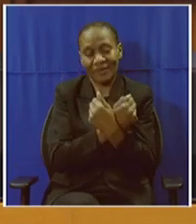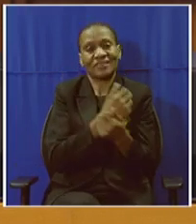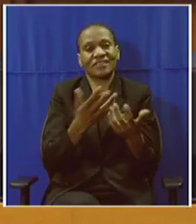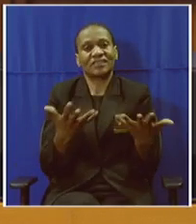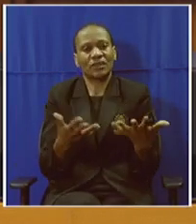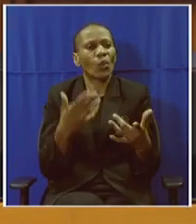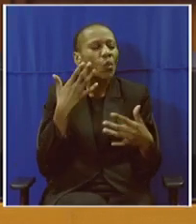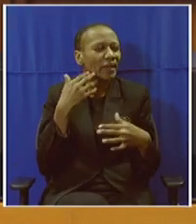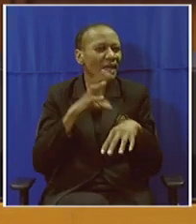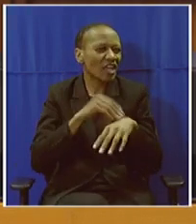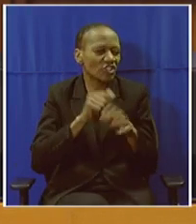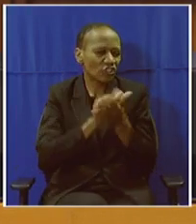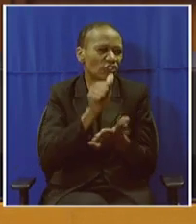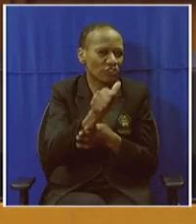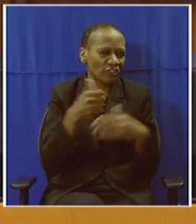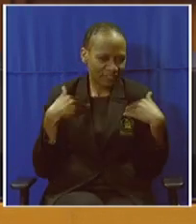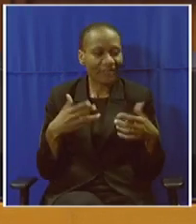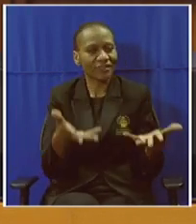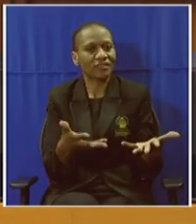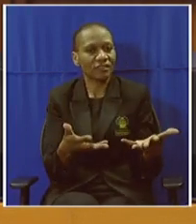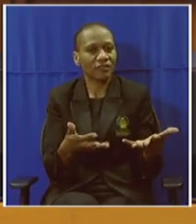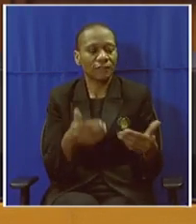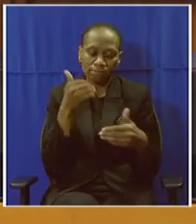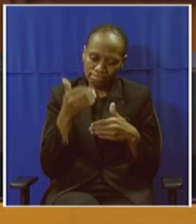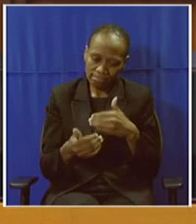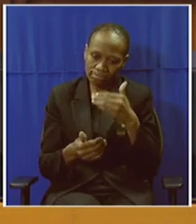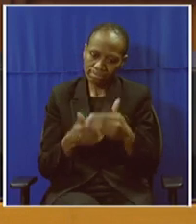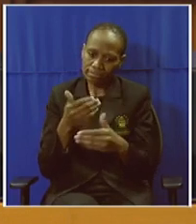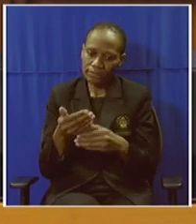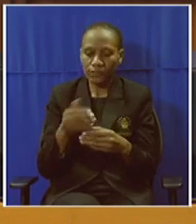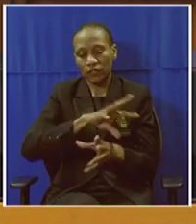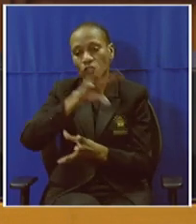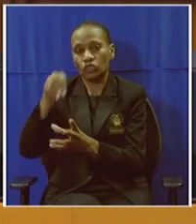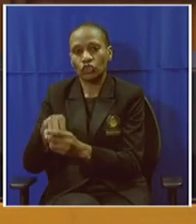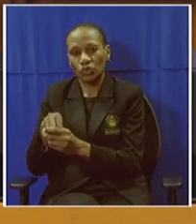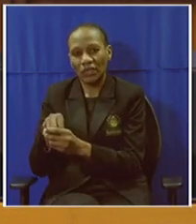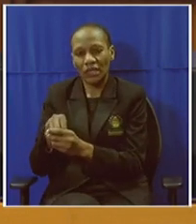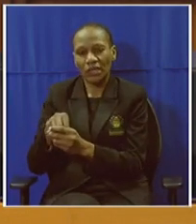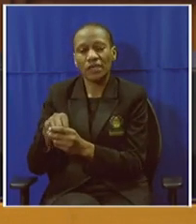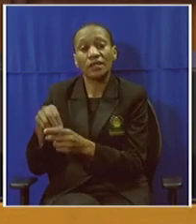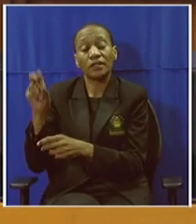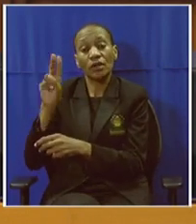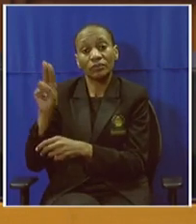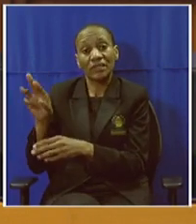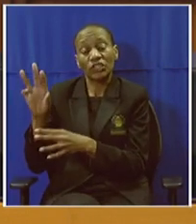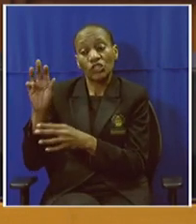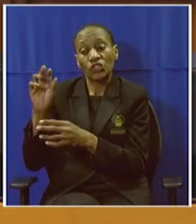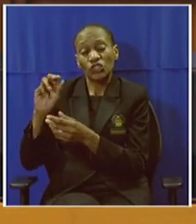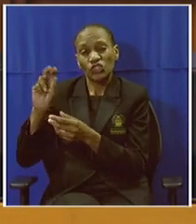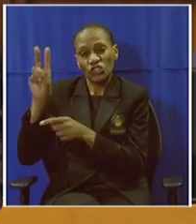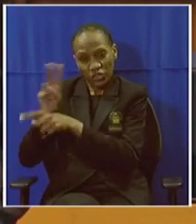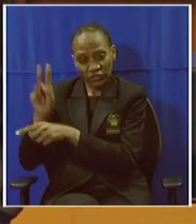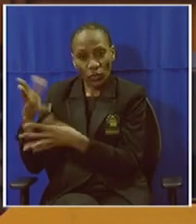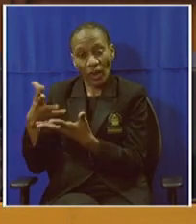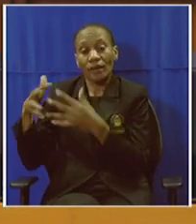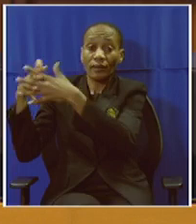who recruited him when he was 16 years old, and also played for Atlanta Chiefs in the United States. Mr.